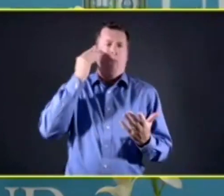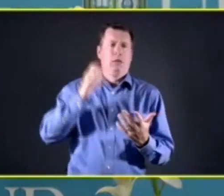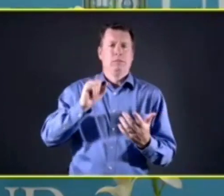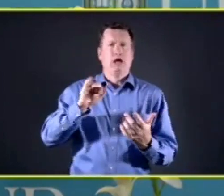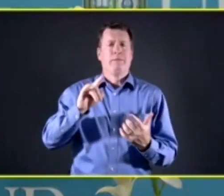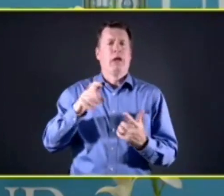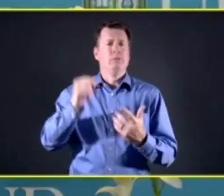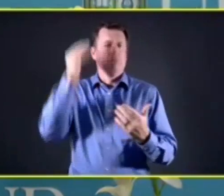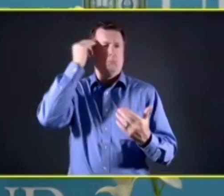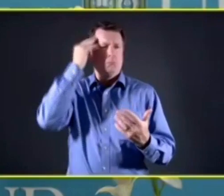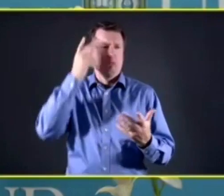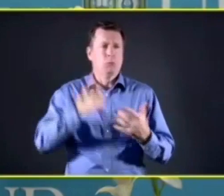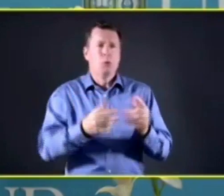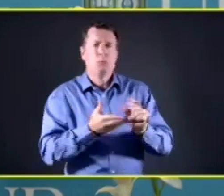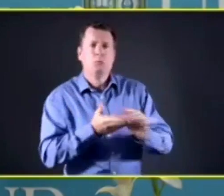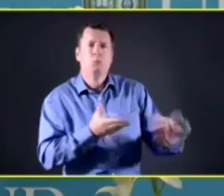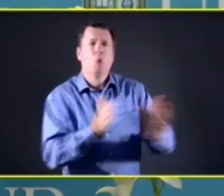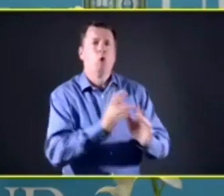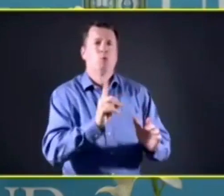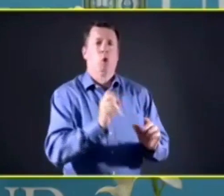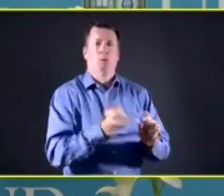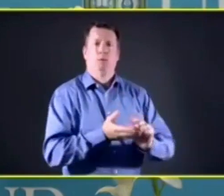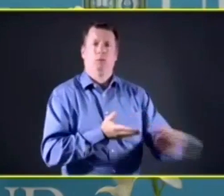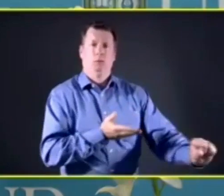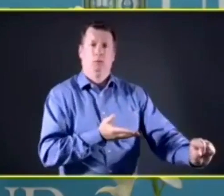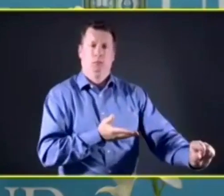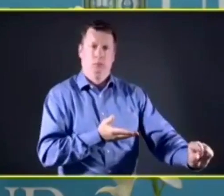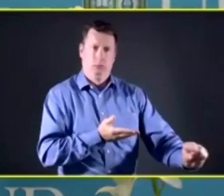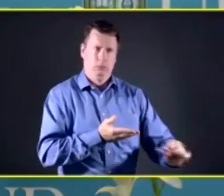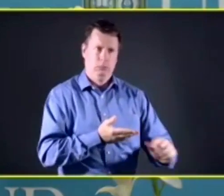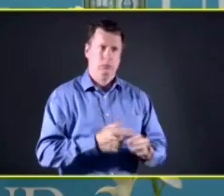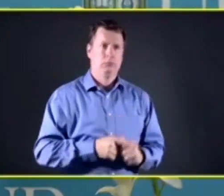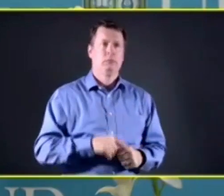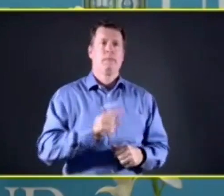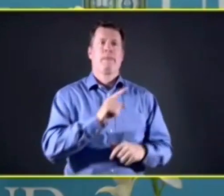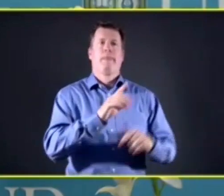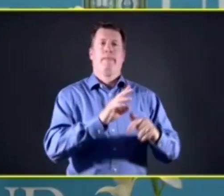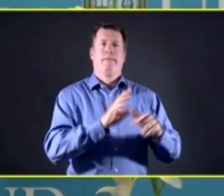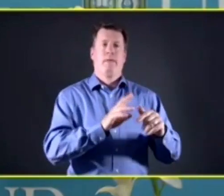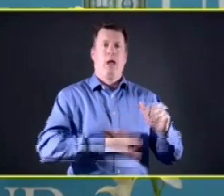enroll that many locally, but it's a total of 2,000 nationwide.